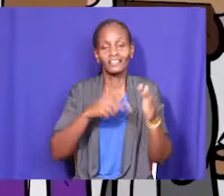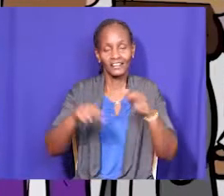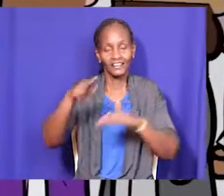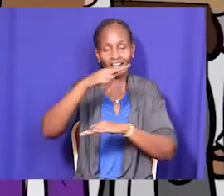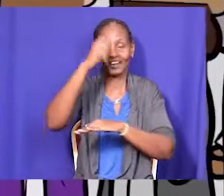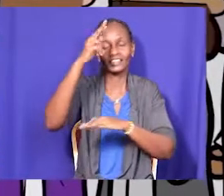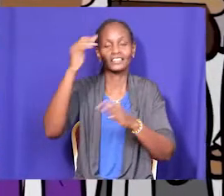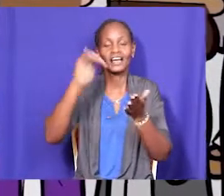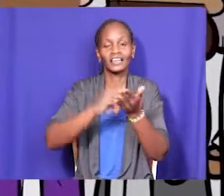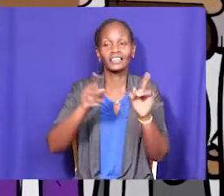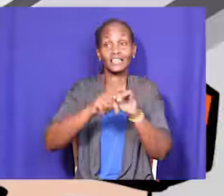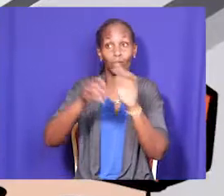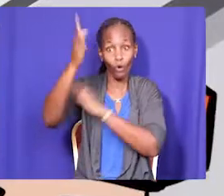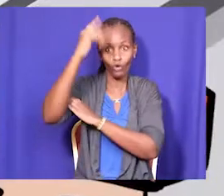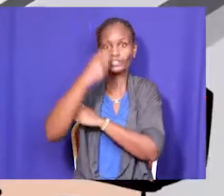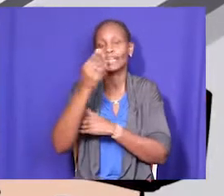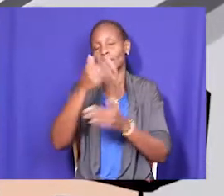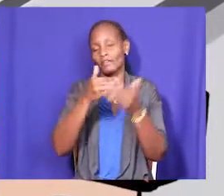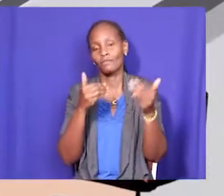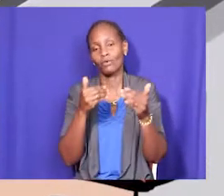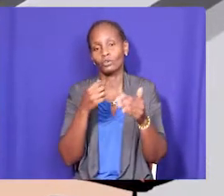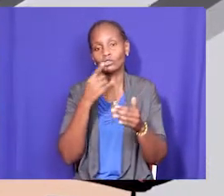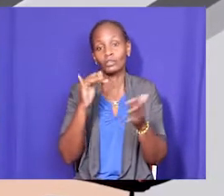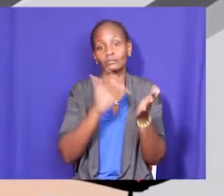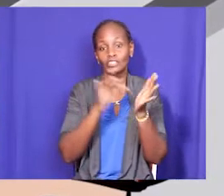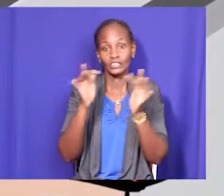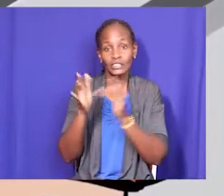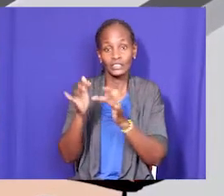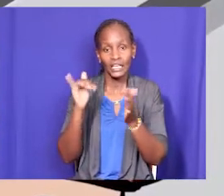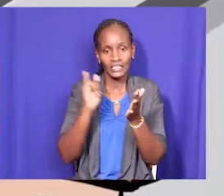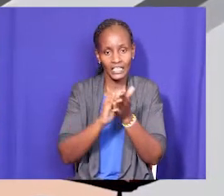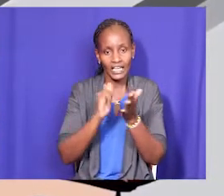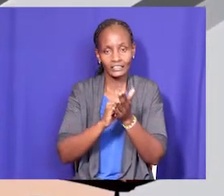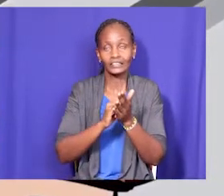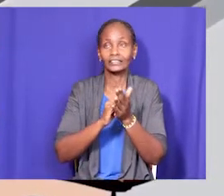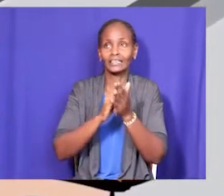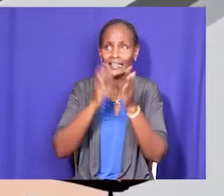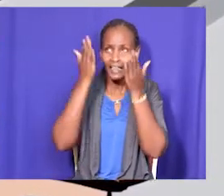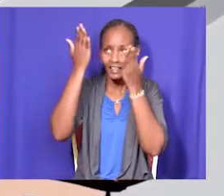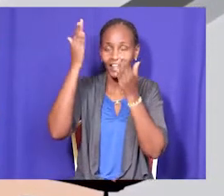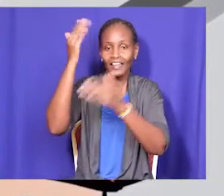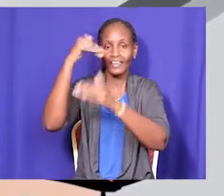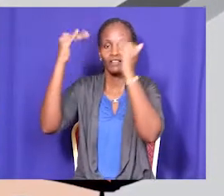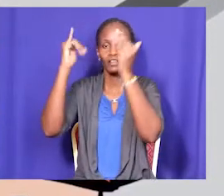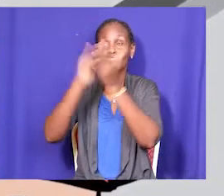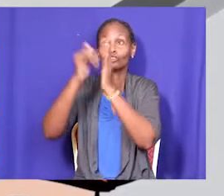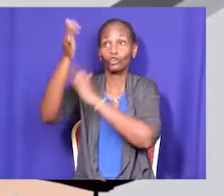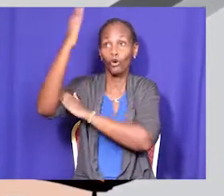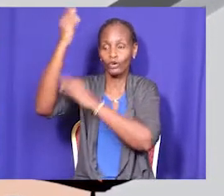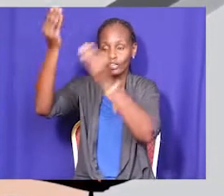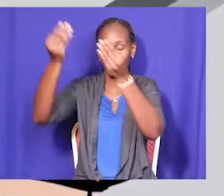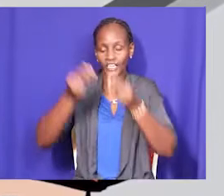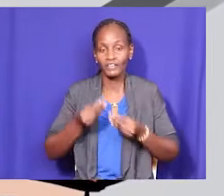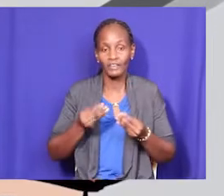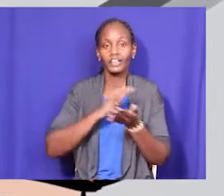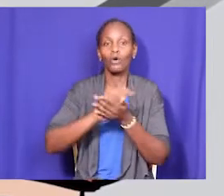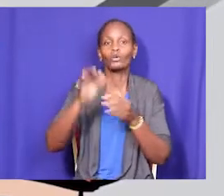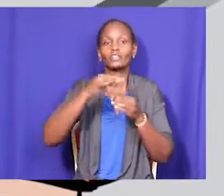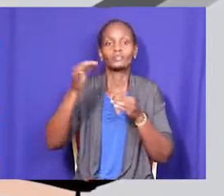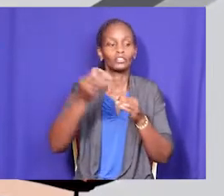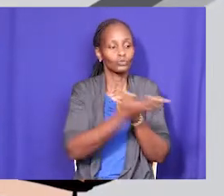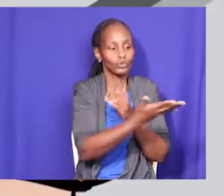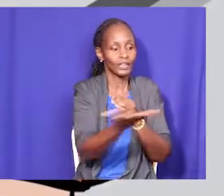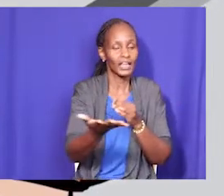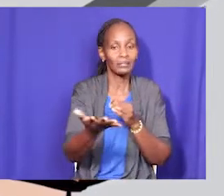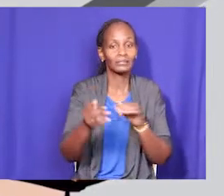as God had said he would be. He told them that Jesus was now in heaven and that God had given the Holy Spirit to them as